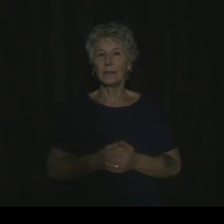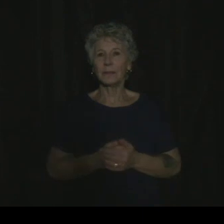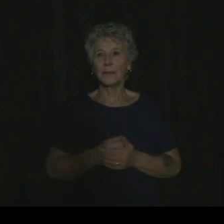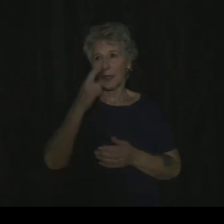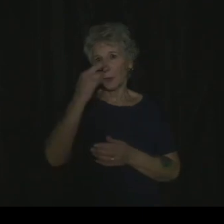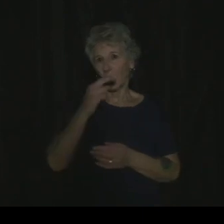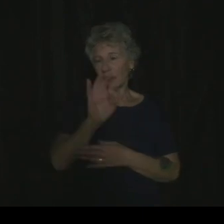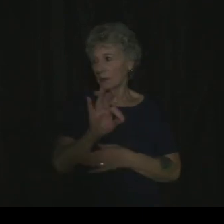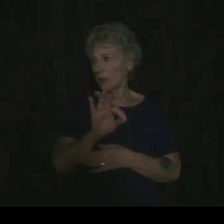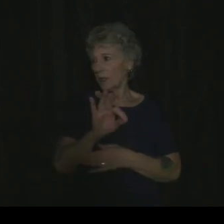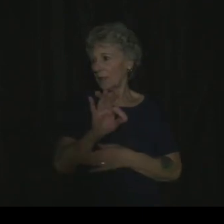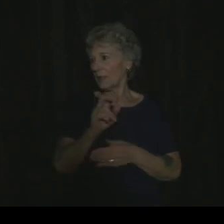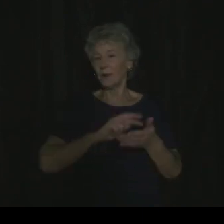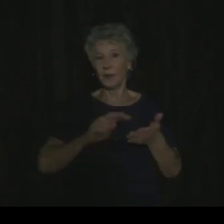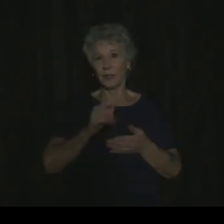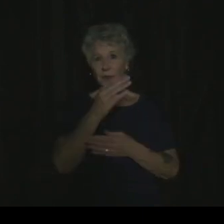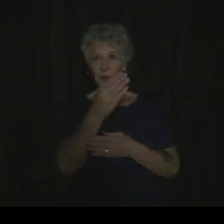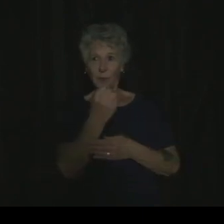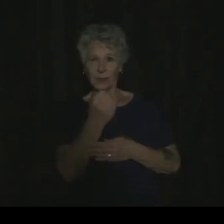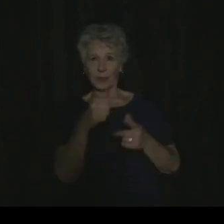Romans 9, verses 14 through